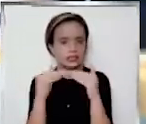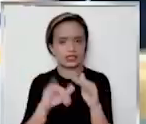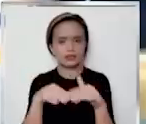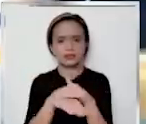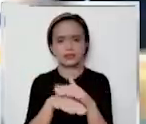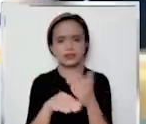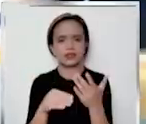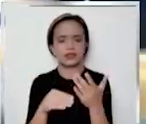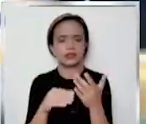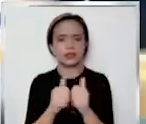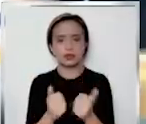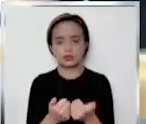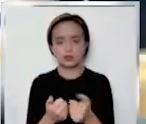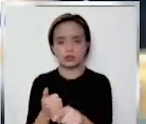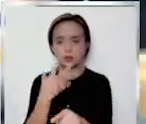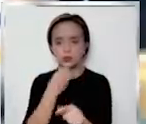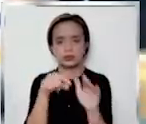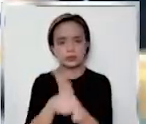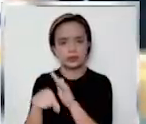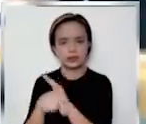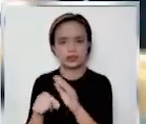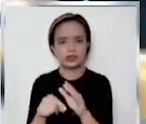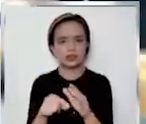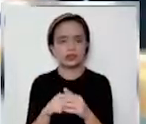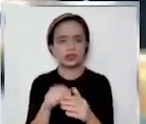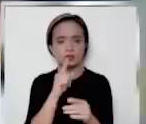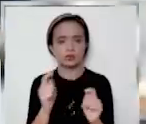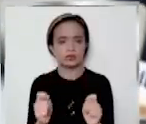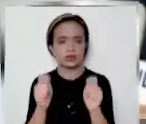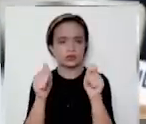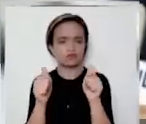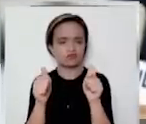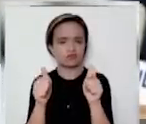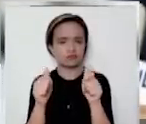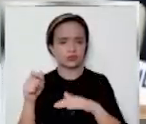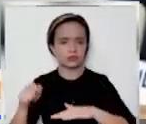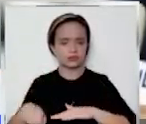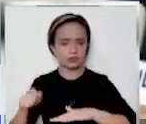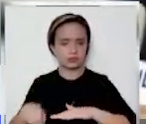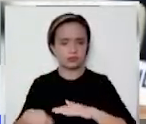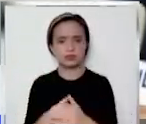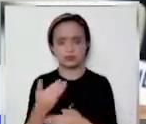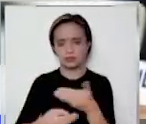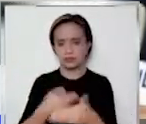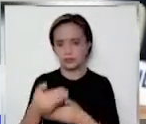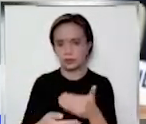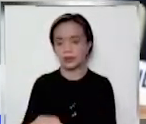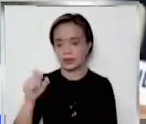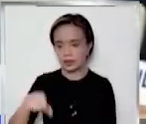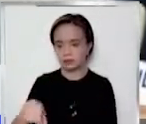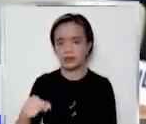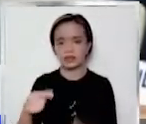law enforcement officials and swiftly concluding associated trial proceedings. Undertake an independent investigation of